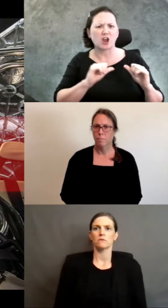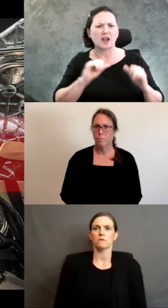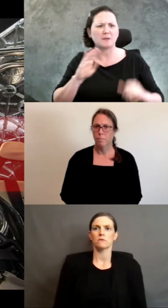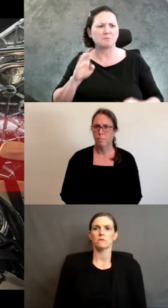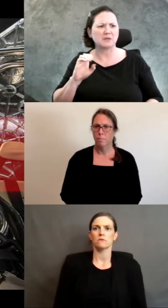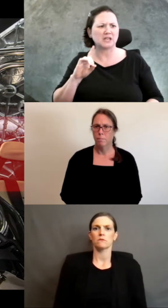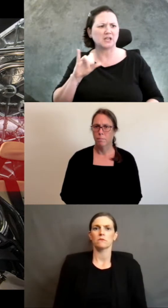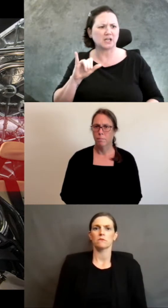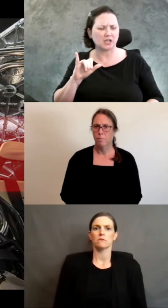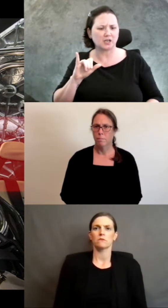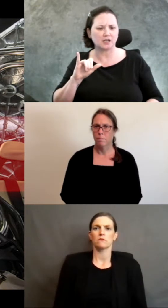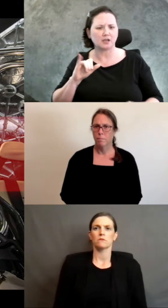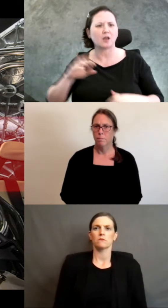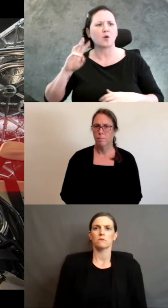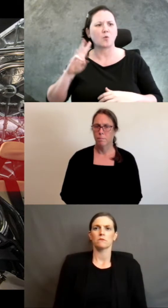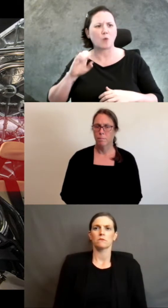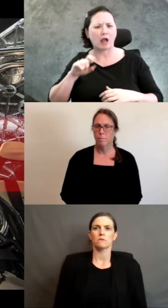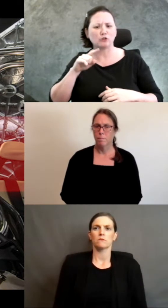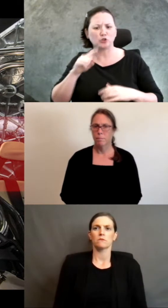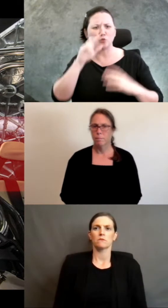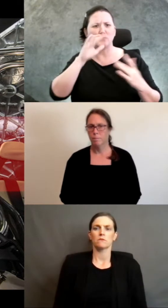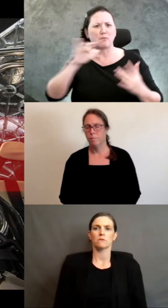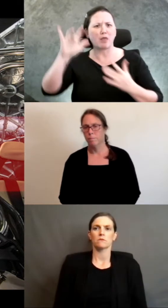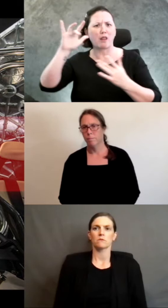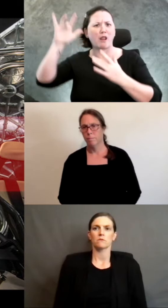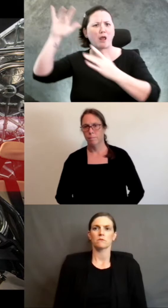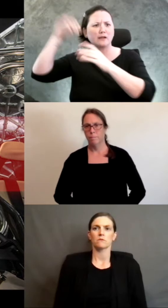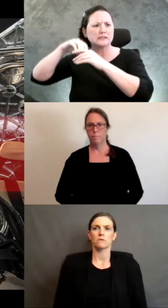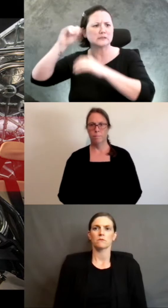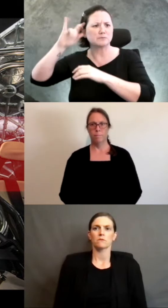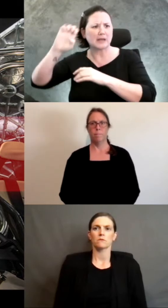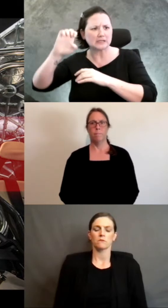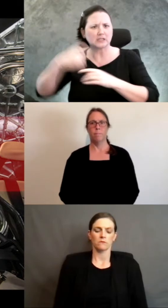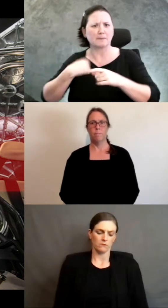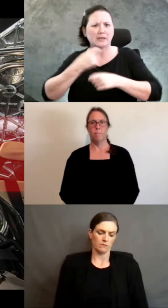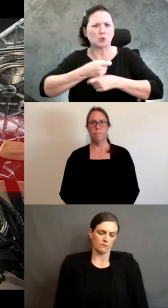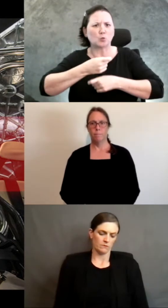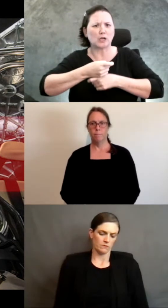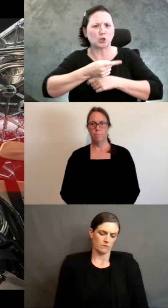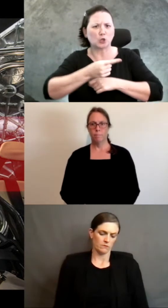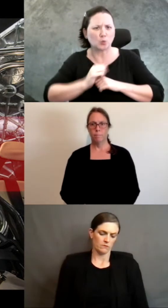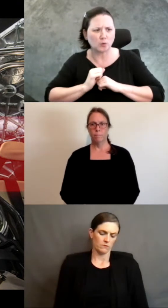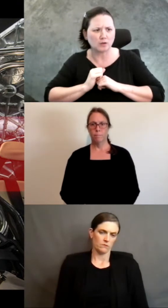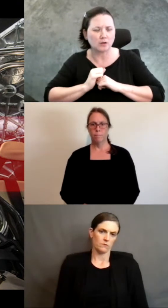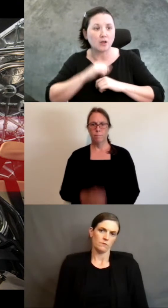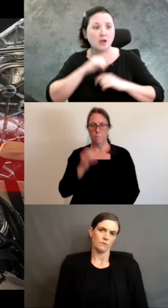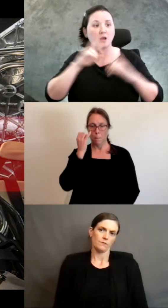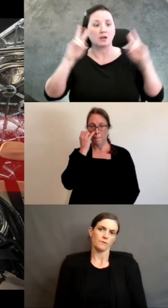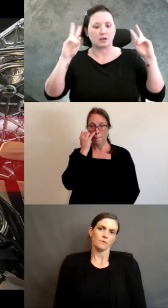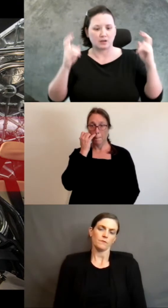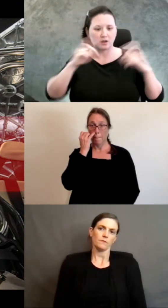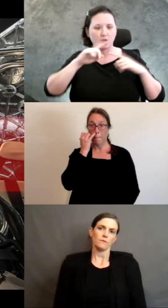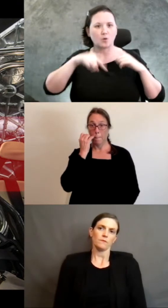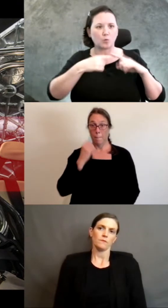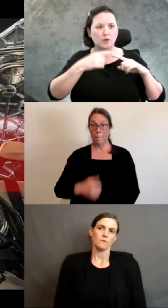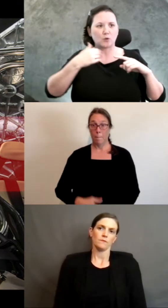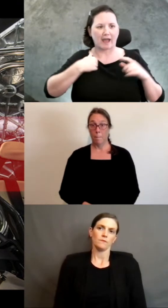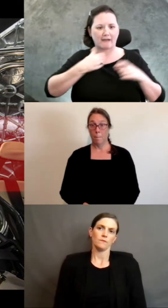While you drift off in space, let me riddle you. When you have a riddle in